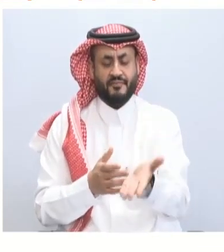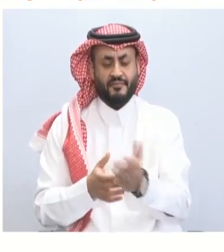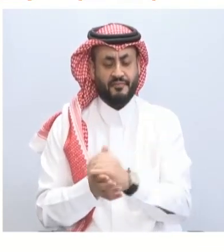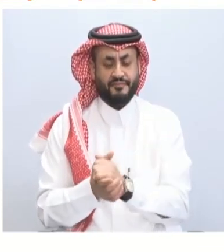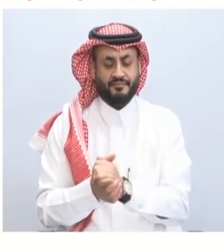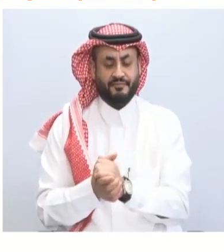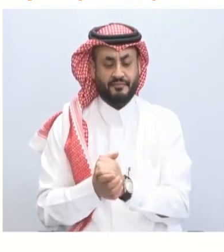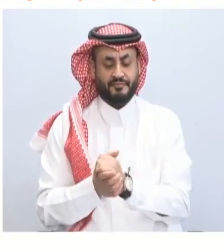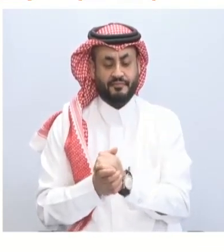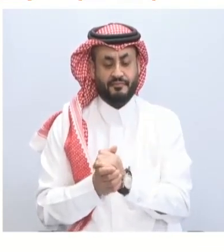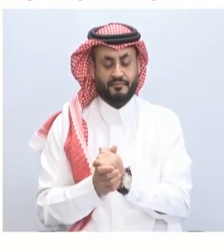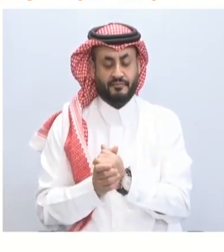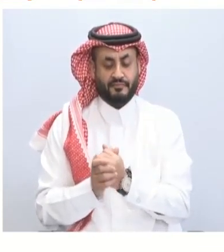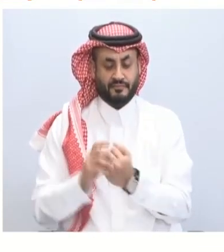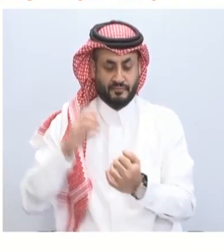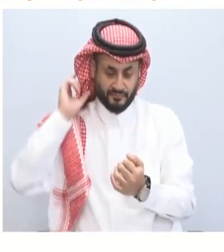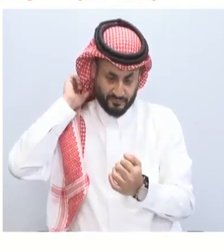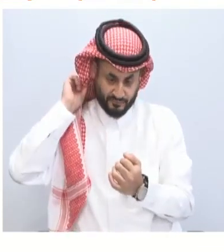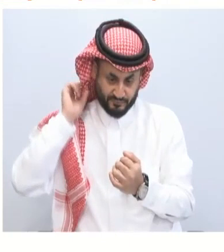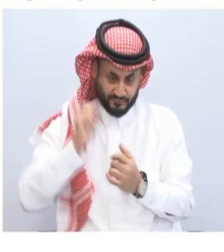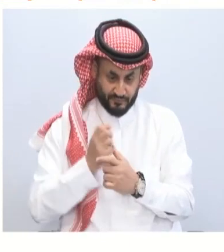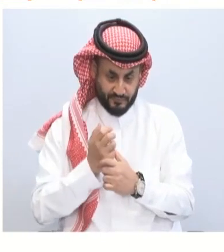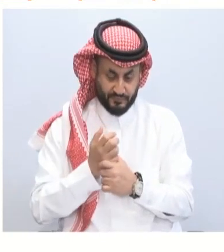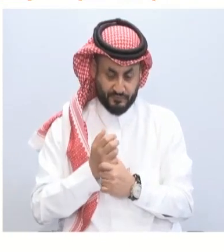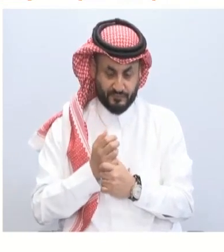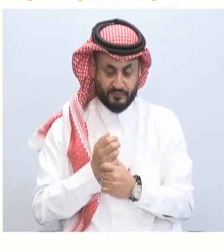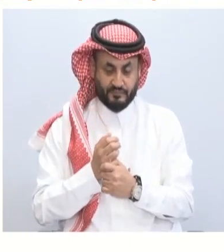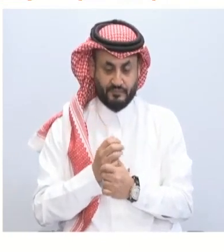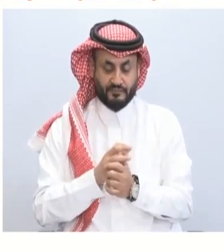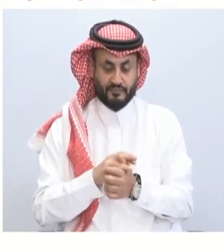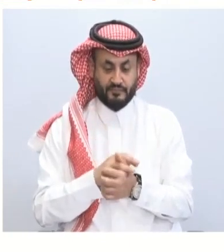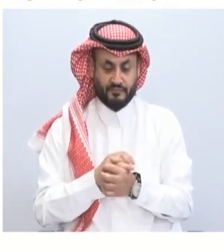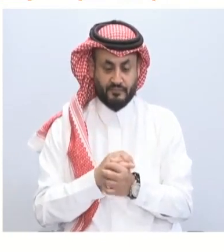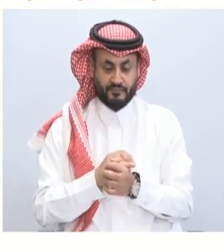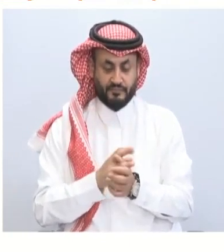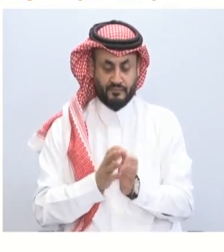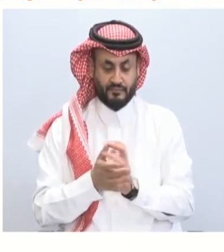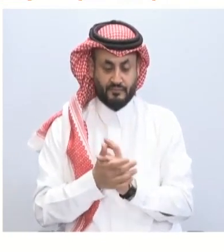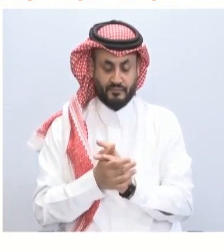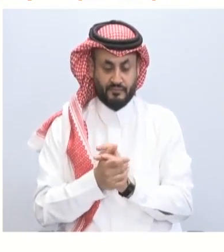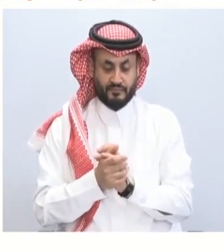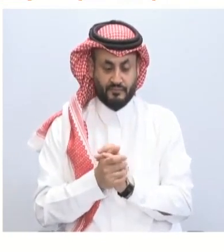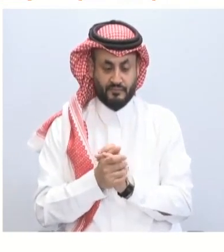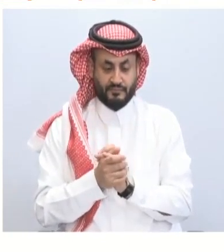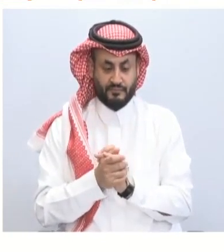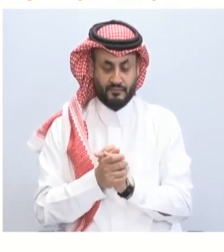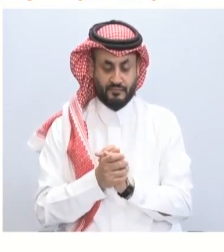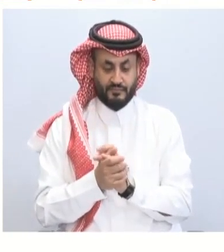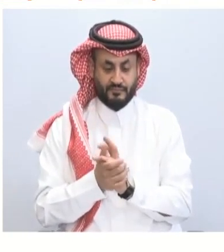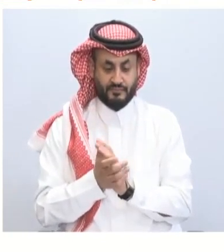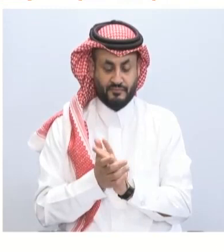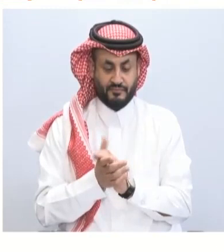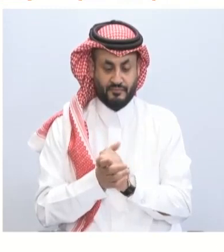spontaneous and genuine, so they were required to do their best to listen, understand, and ask